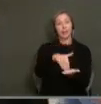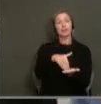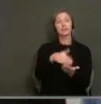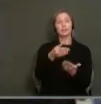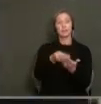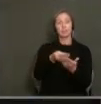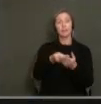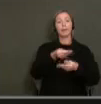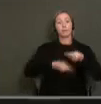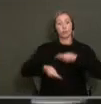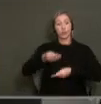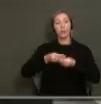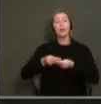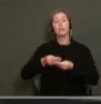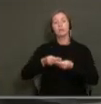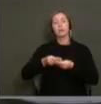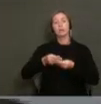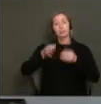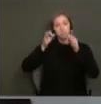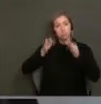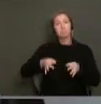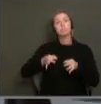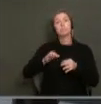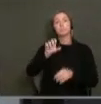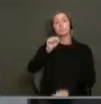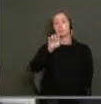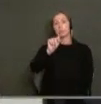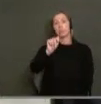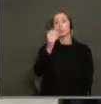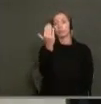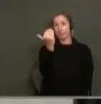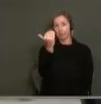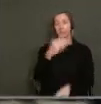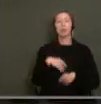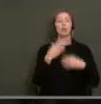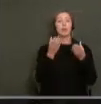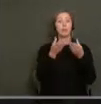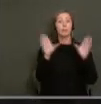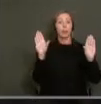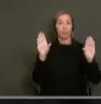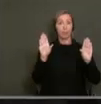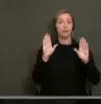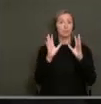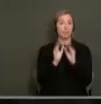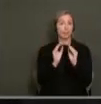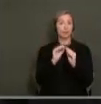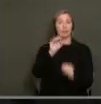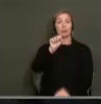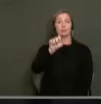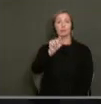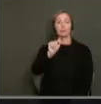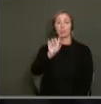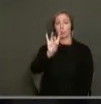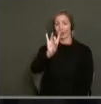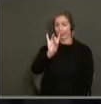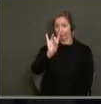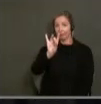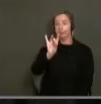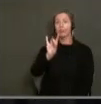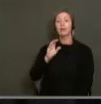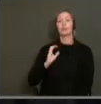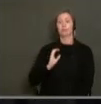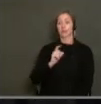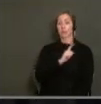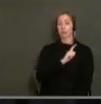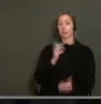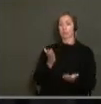the budget will be considered on September 15, and there's a public hearing on the 8th before the City Council proposes their